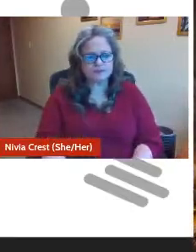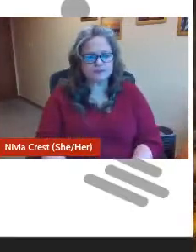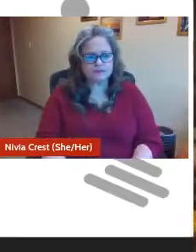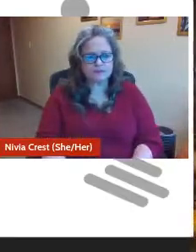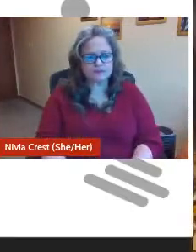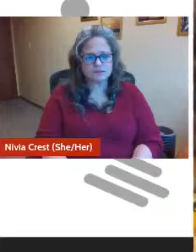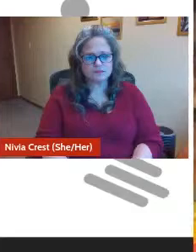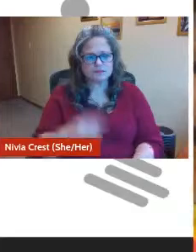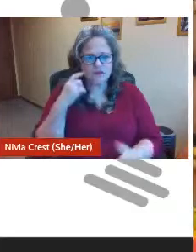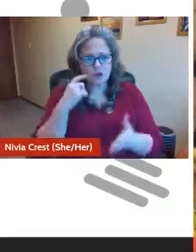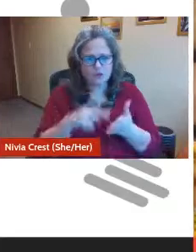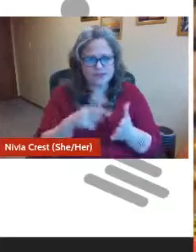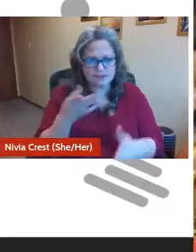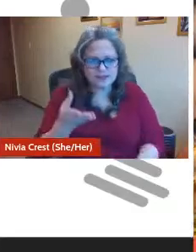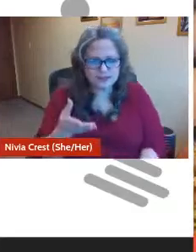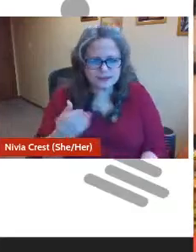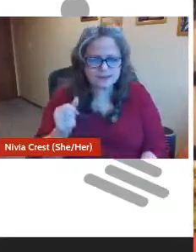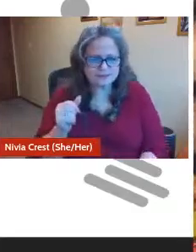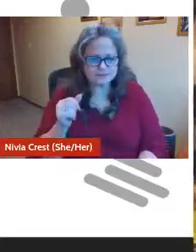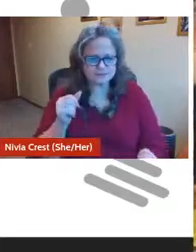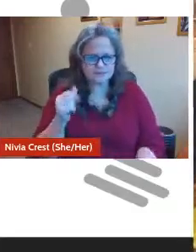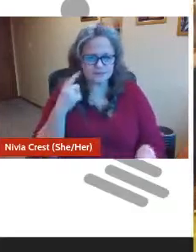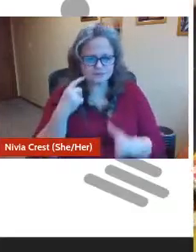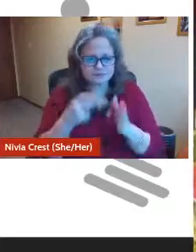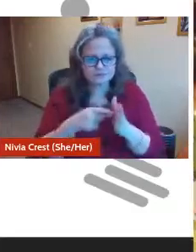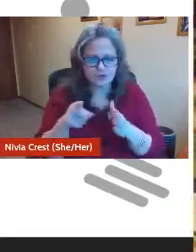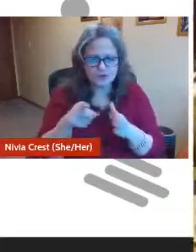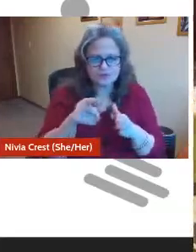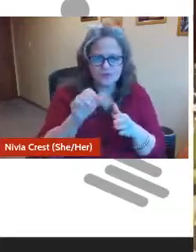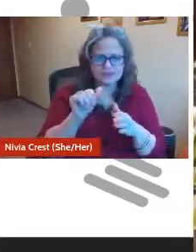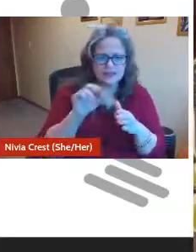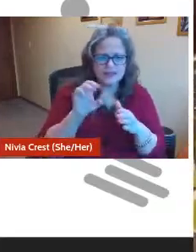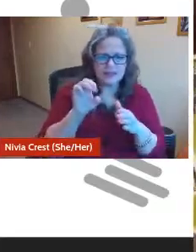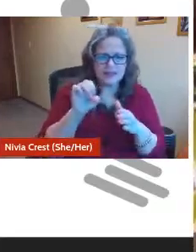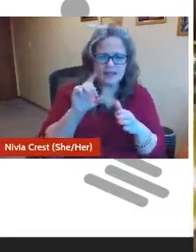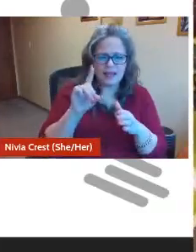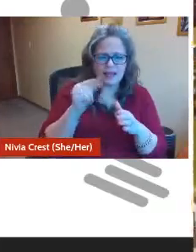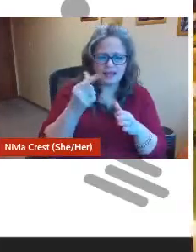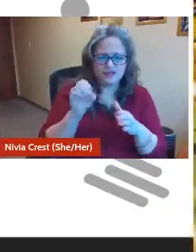all the hems professionally. Yeah. I'm trying to see, do I have